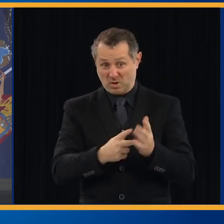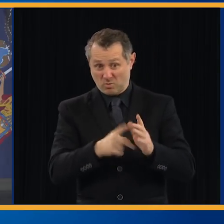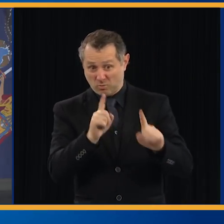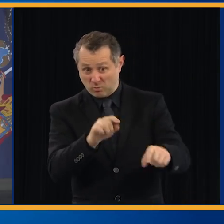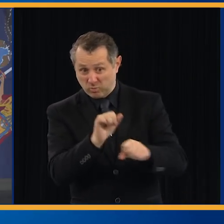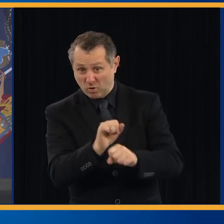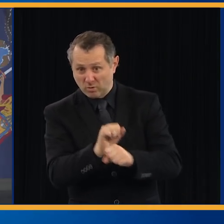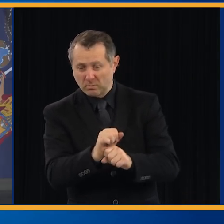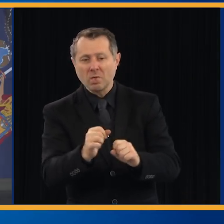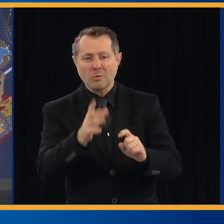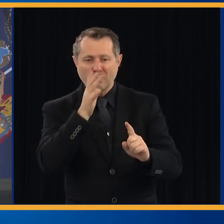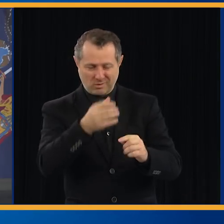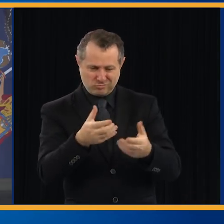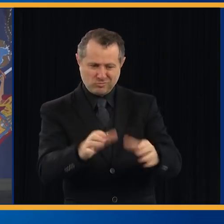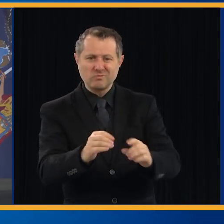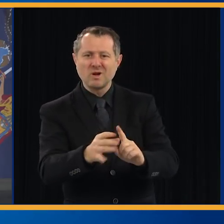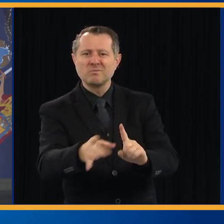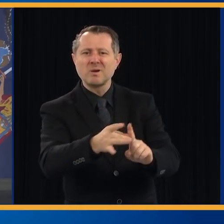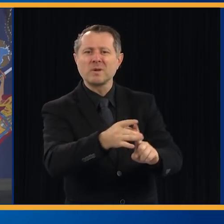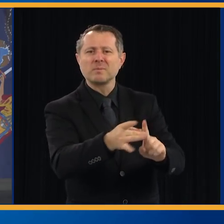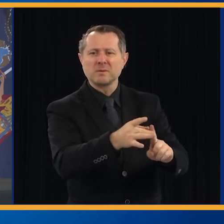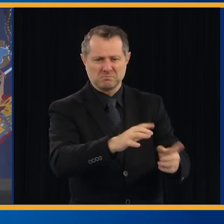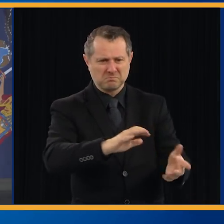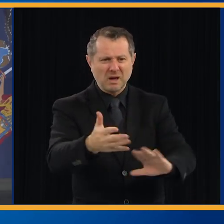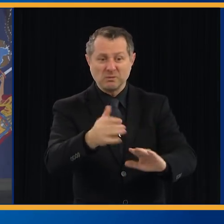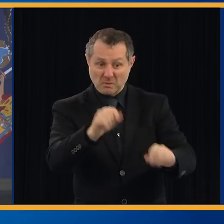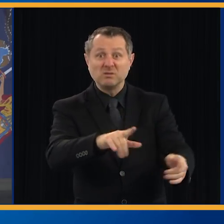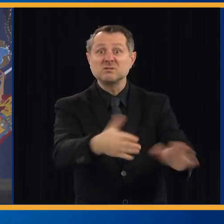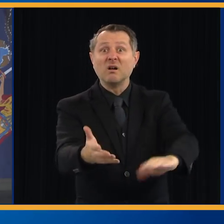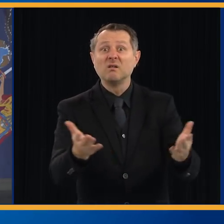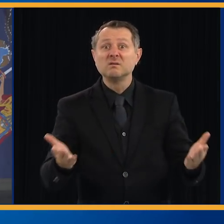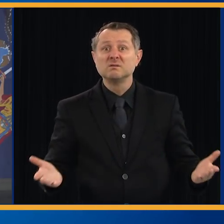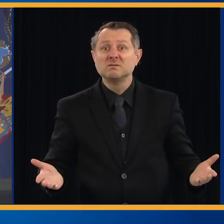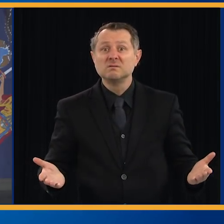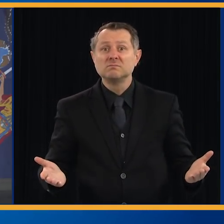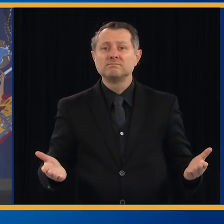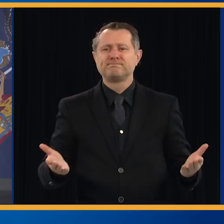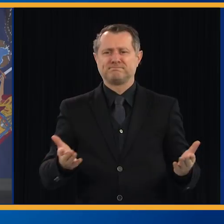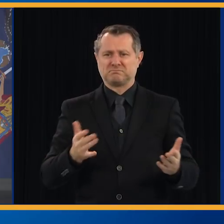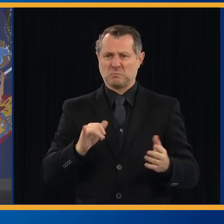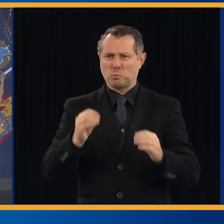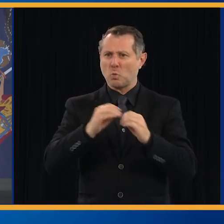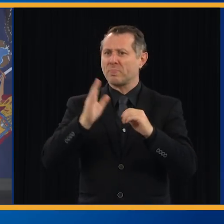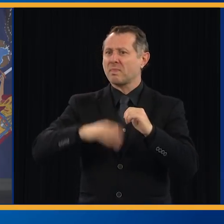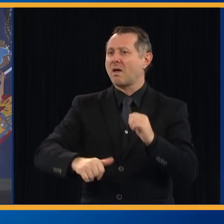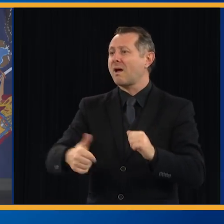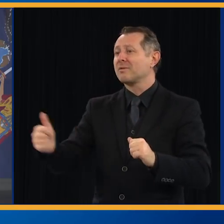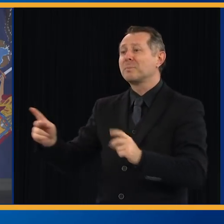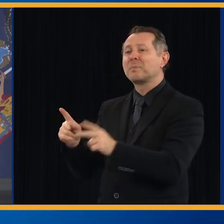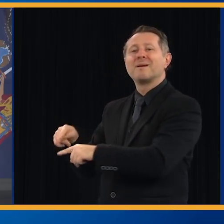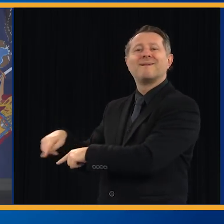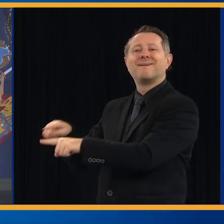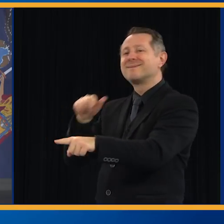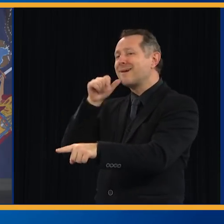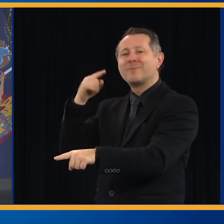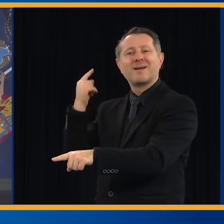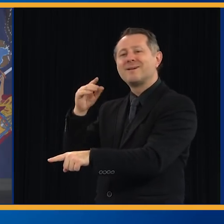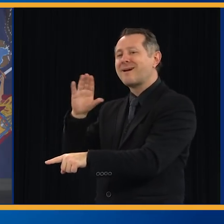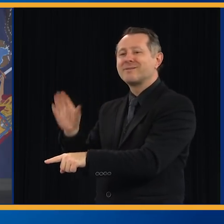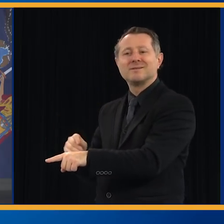they died more than anyone else because they were there honoring